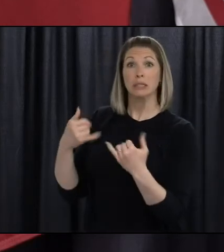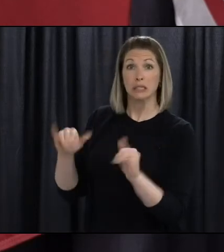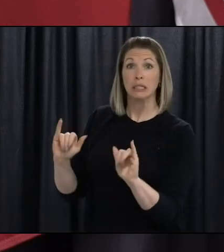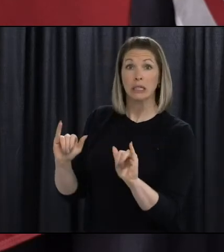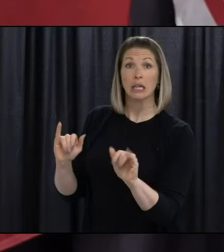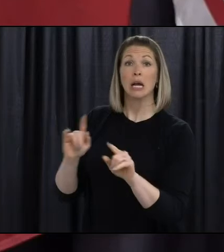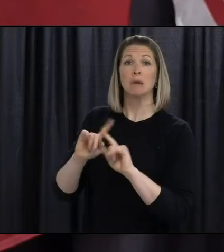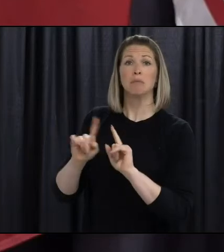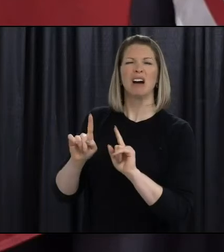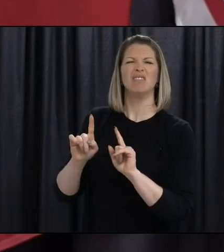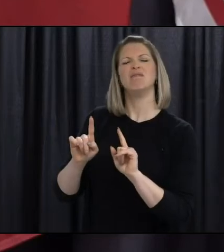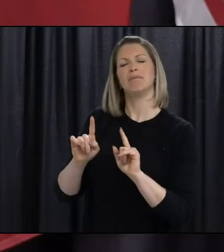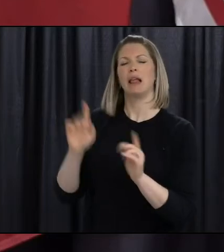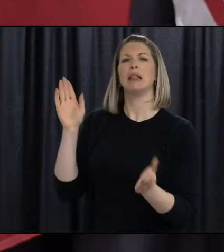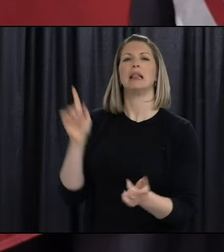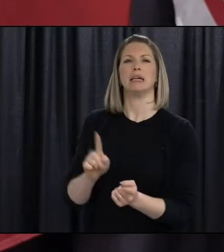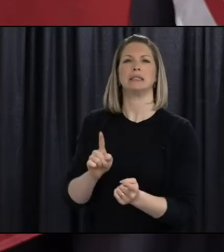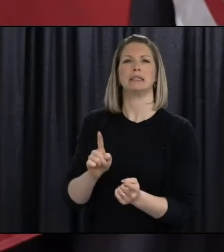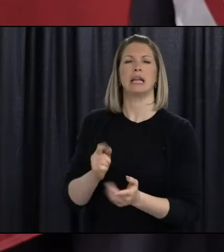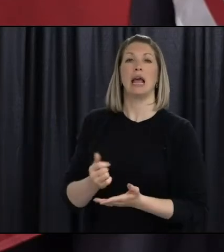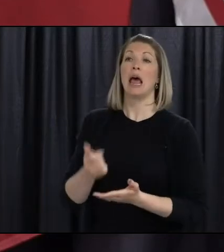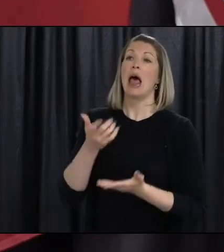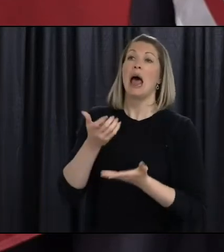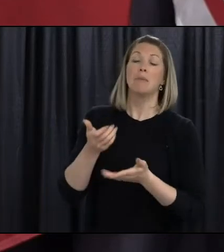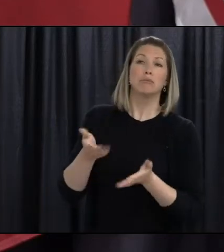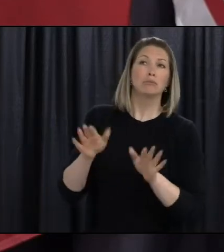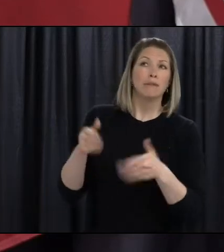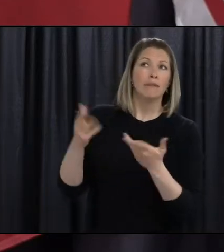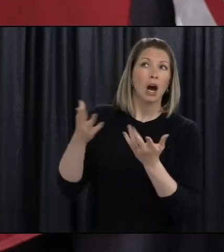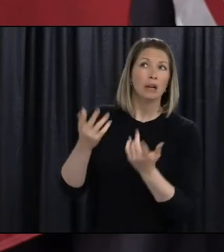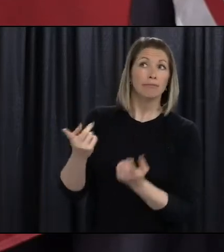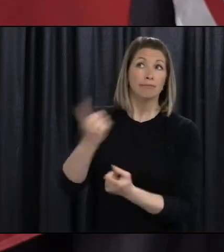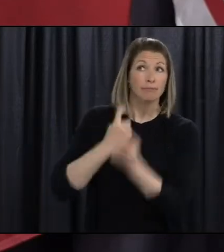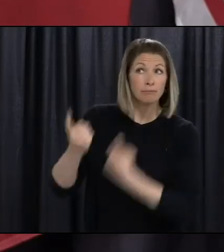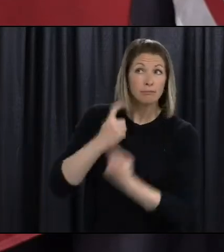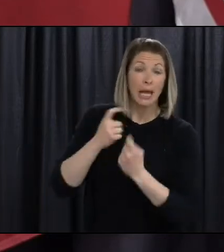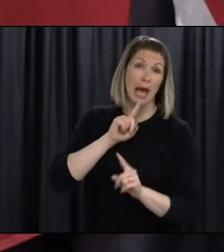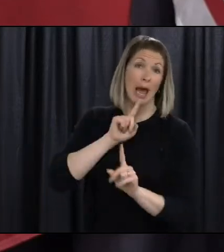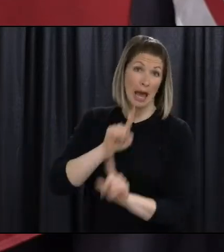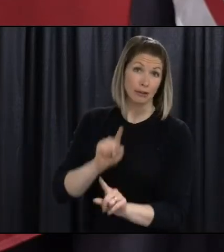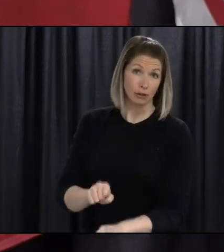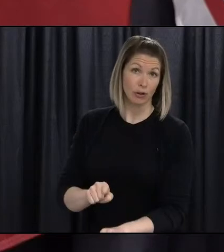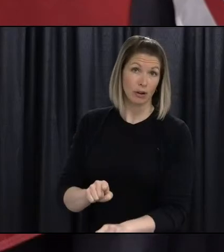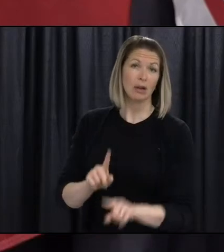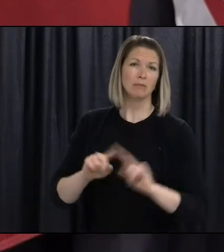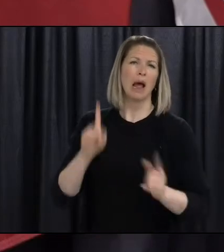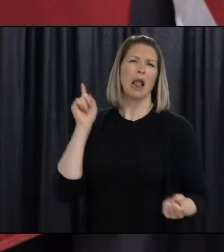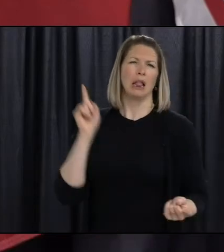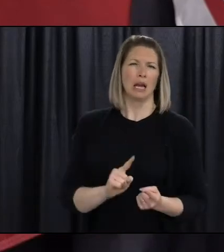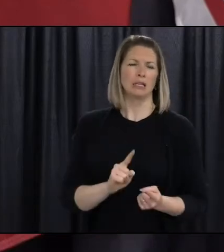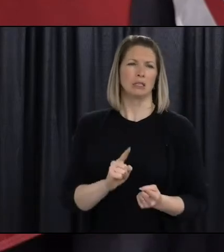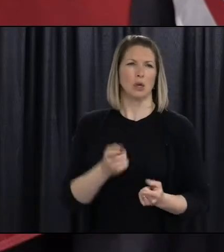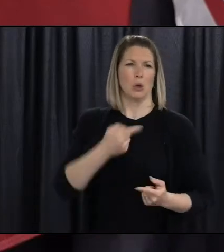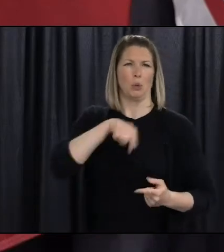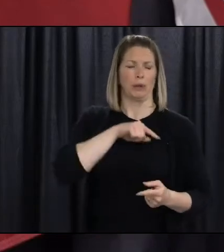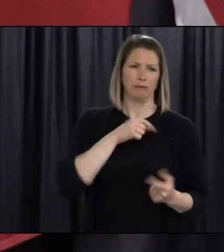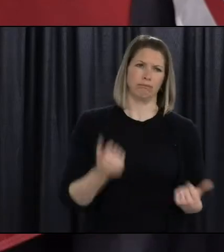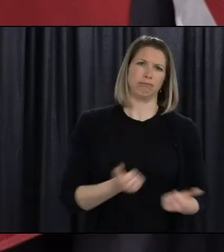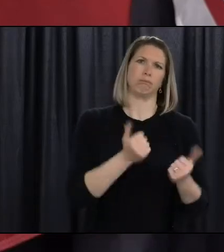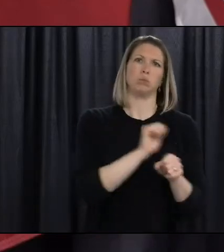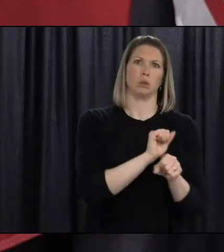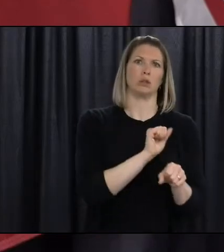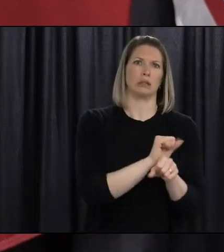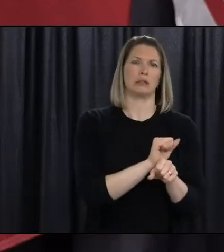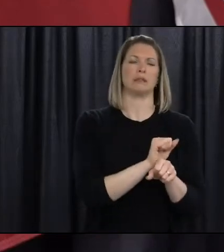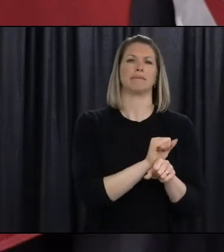And lets us provide the answers, questions about the pandemic in this usual format. But also there's a big focus